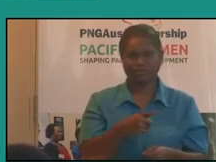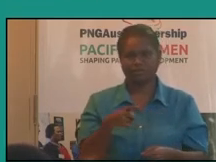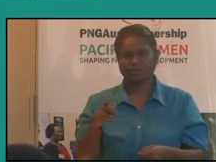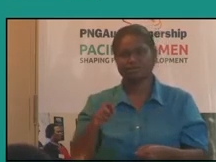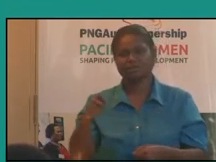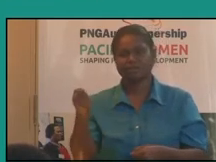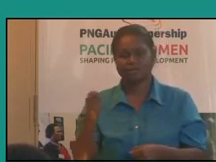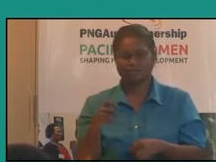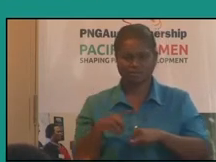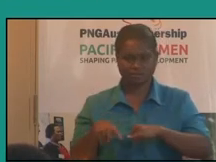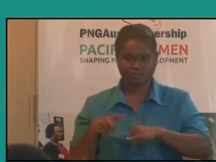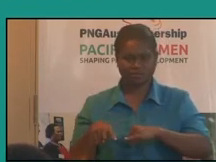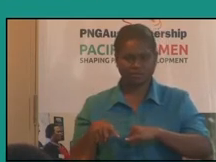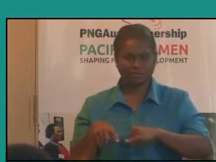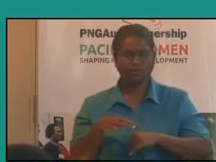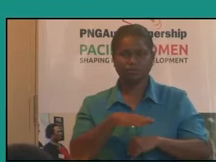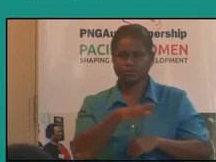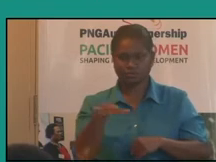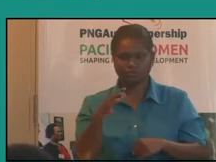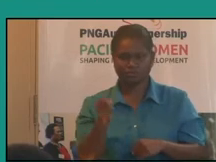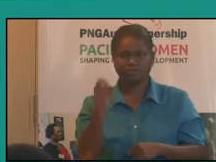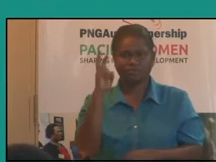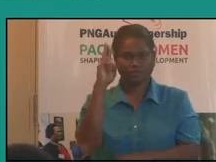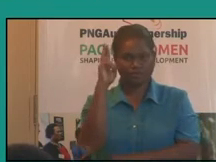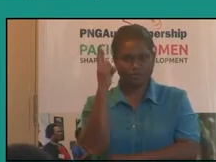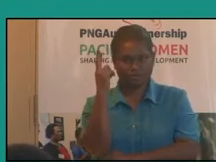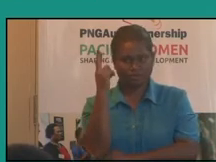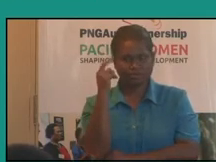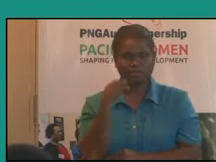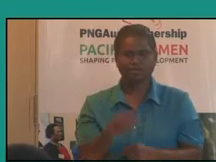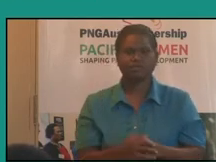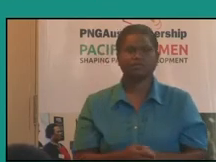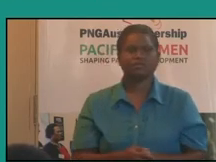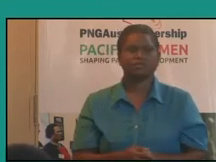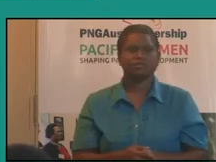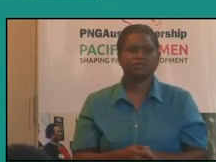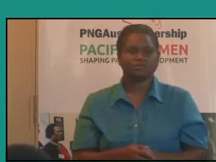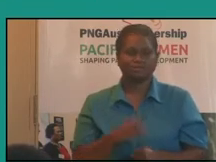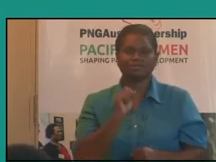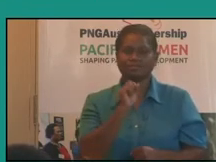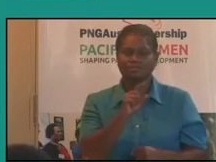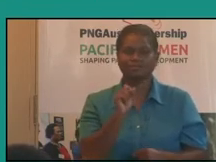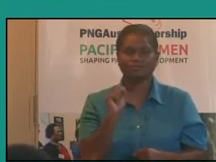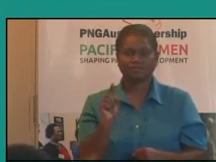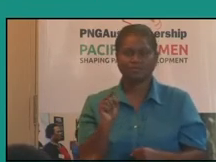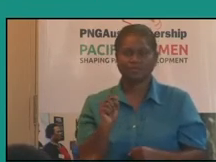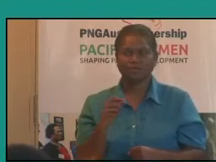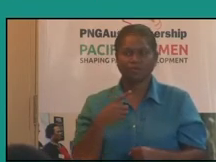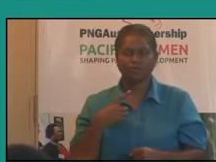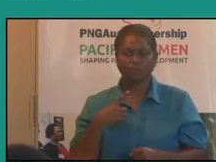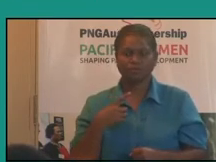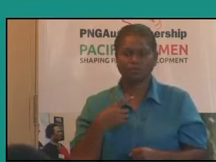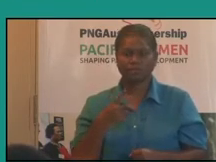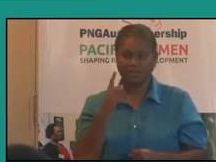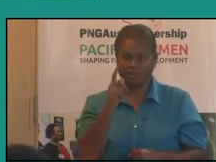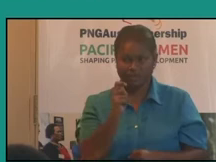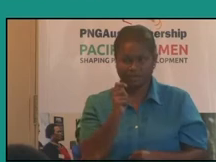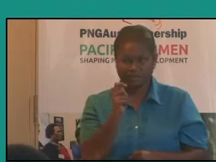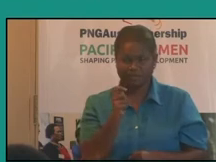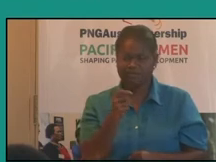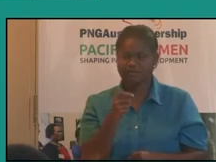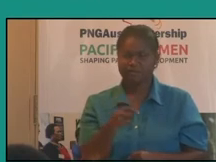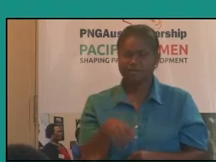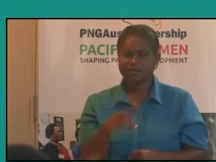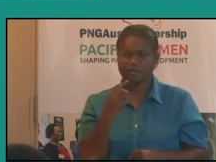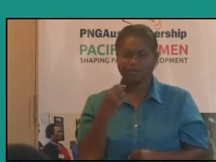I think we have a responsibility to actually flesh out this conversation about as to whether or not are we going to get the